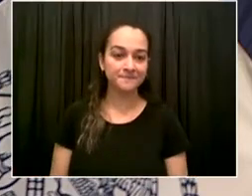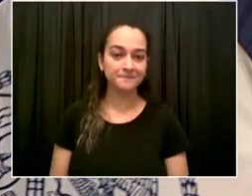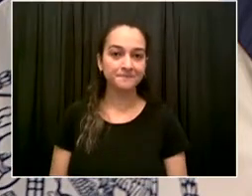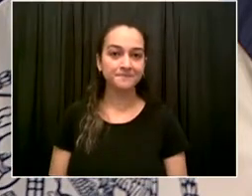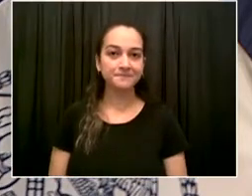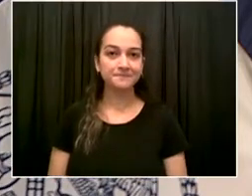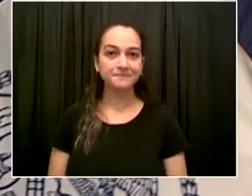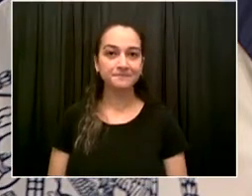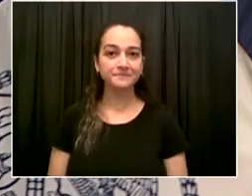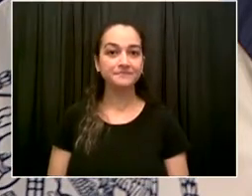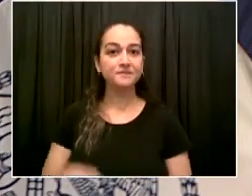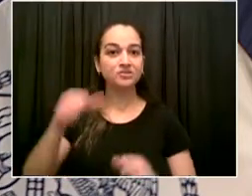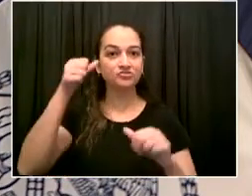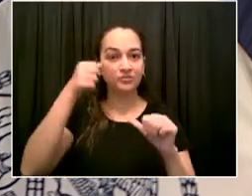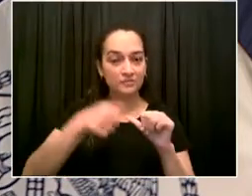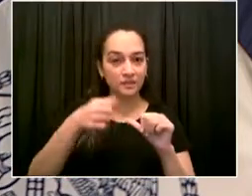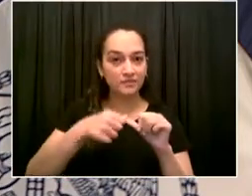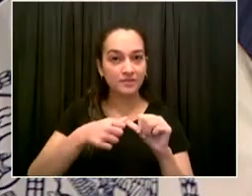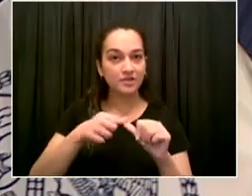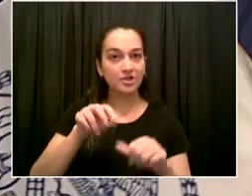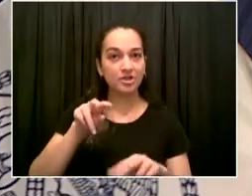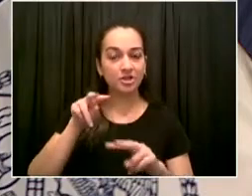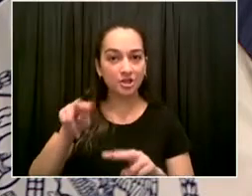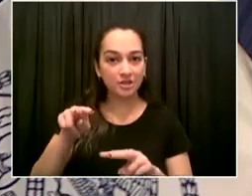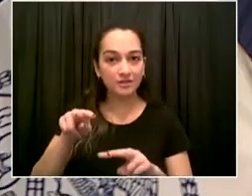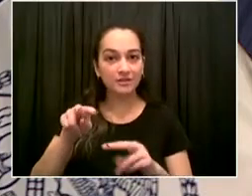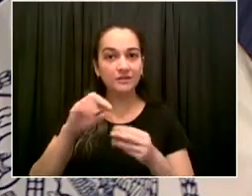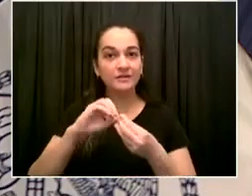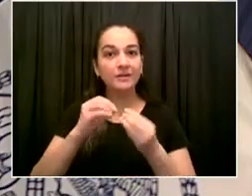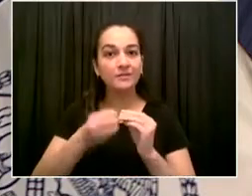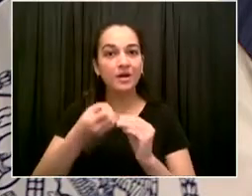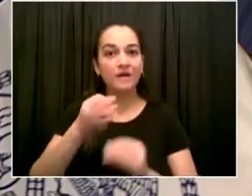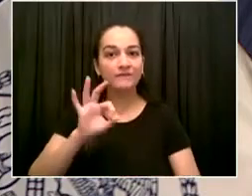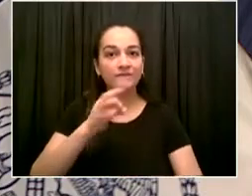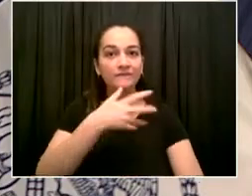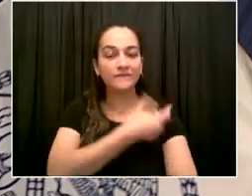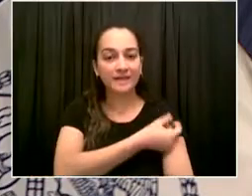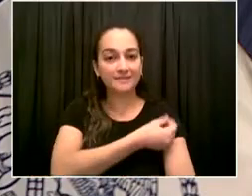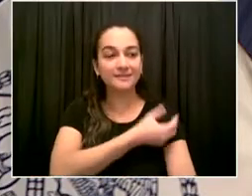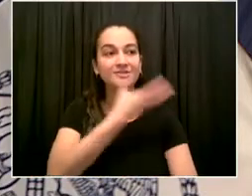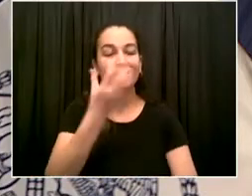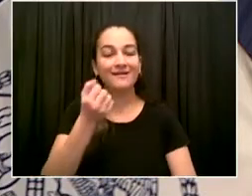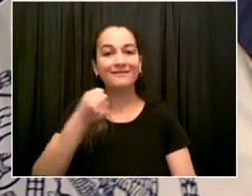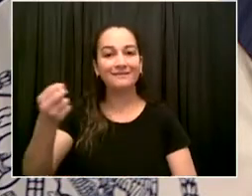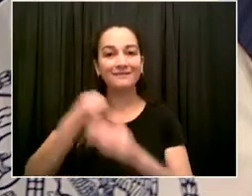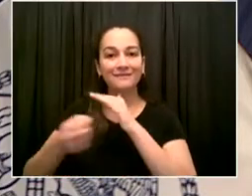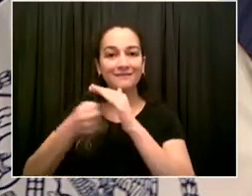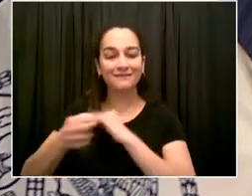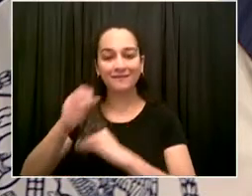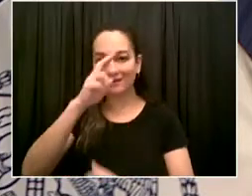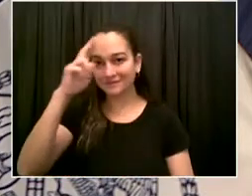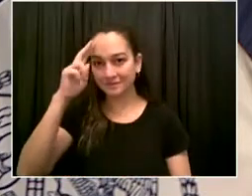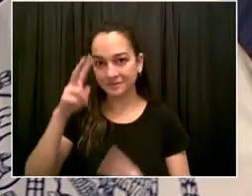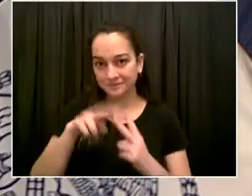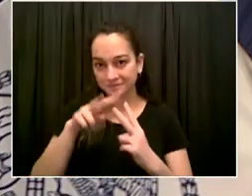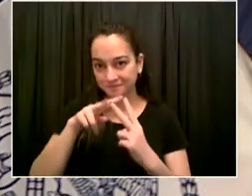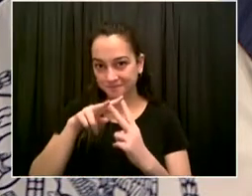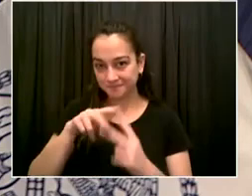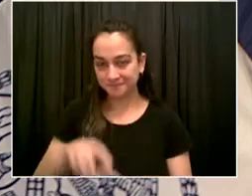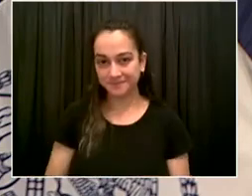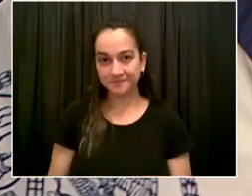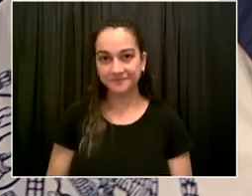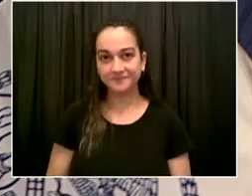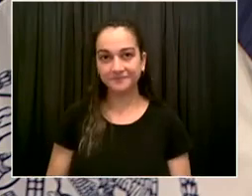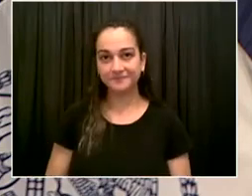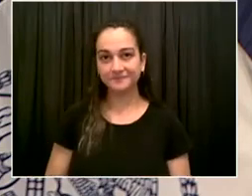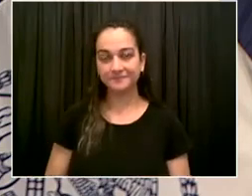are vaccination, hospitalization cases. So most important, we continue to make progress on vaccination.